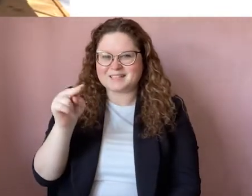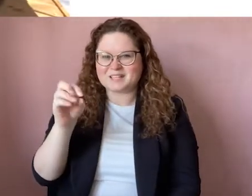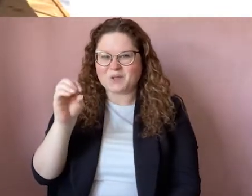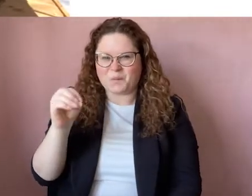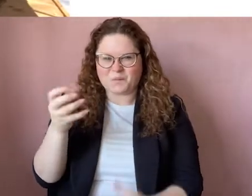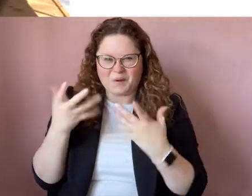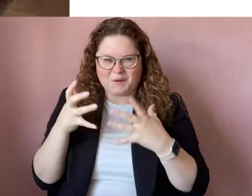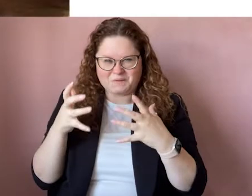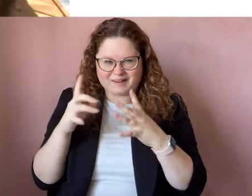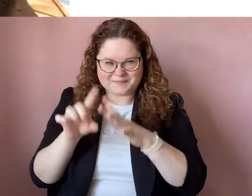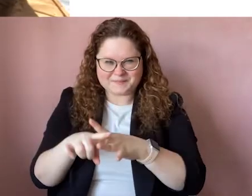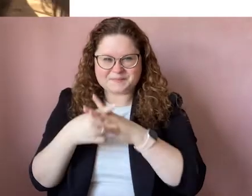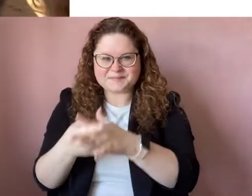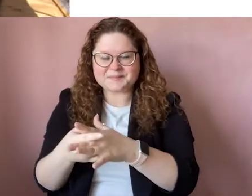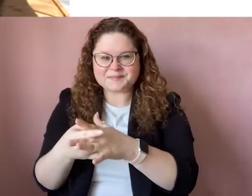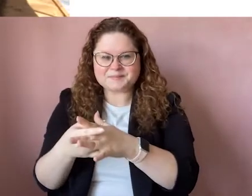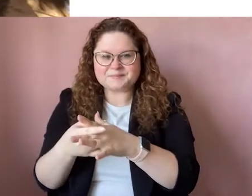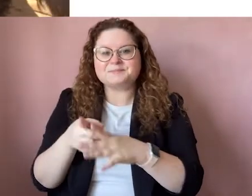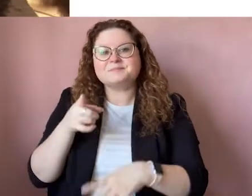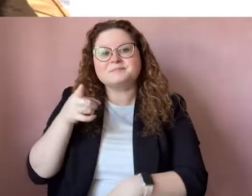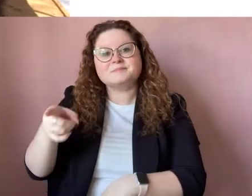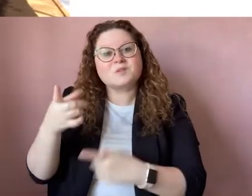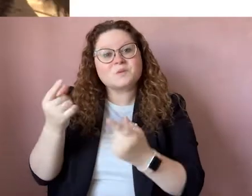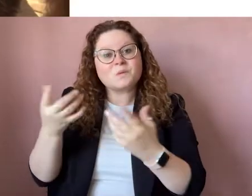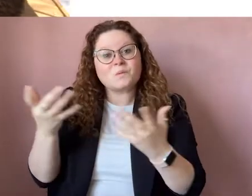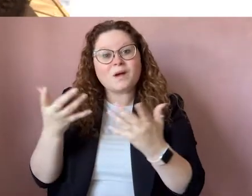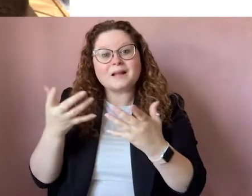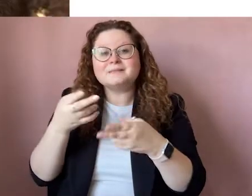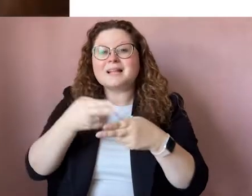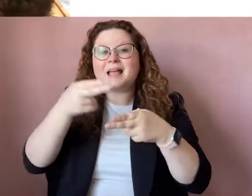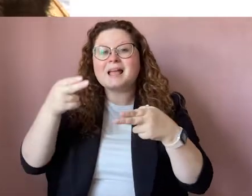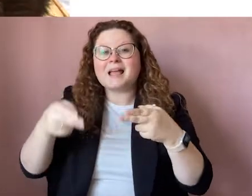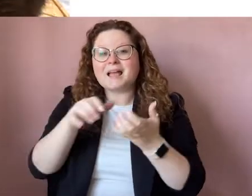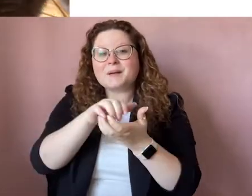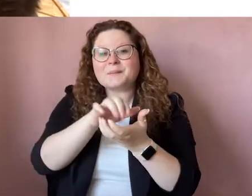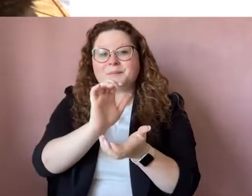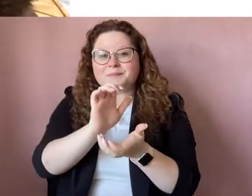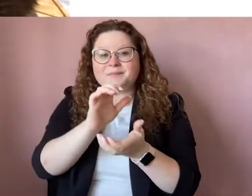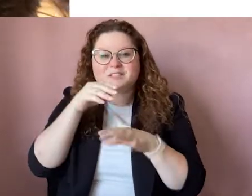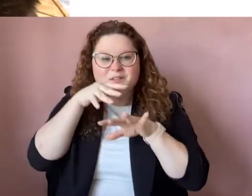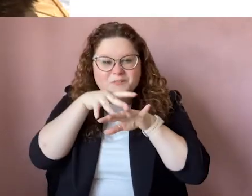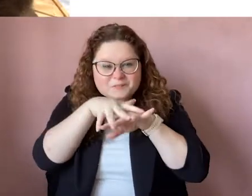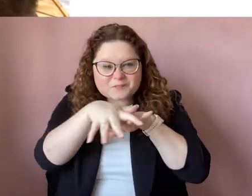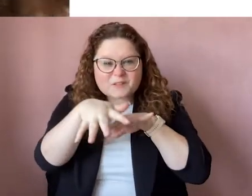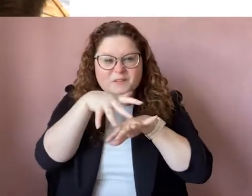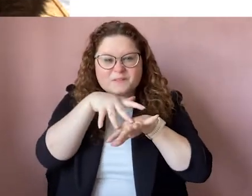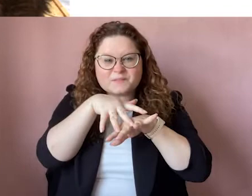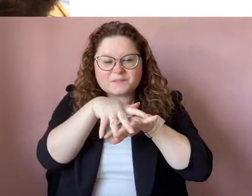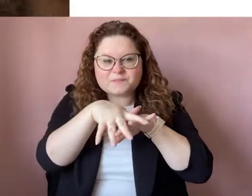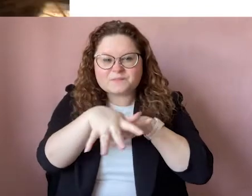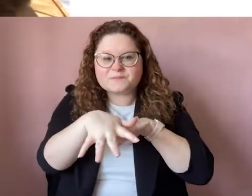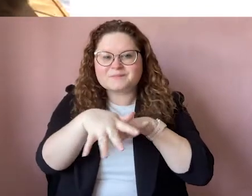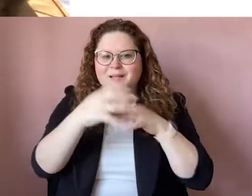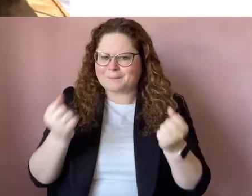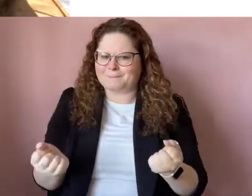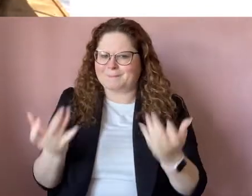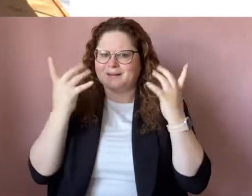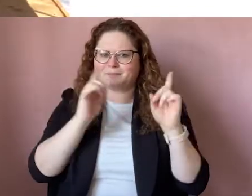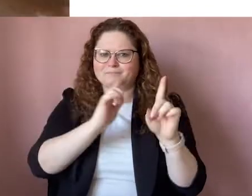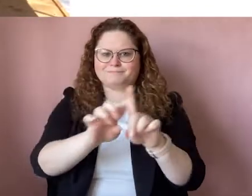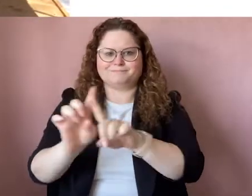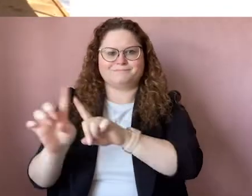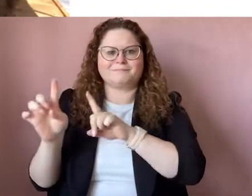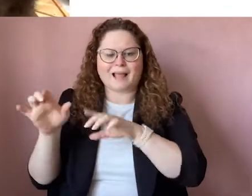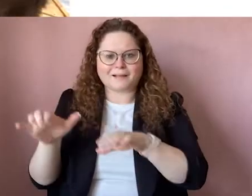activities. She is working on shredding an egg carton right now. You can find all sorts of great activities at home in